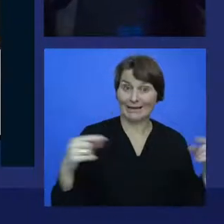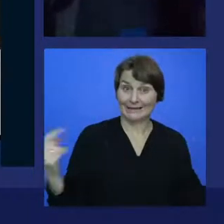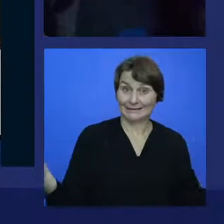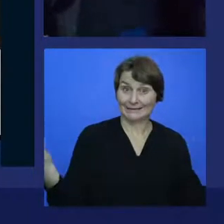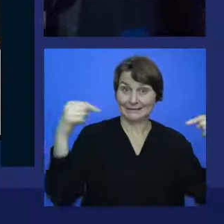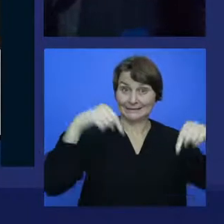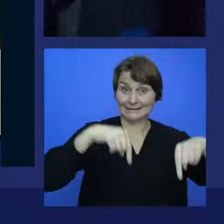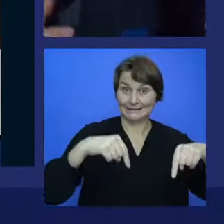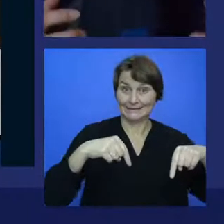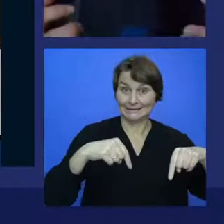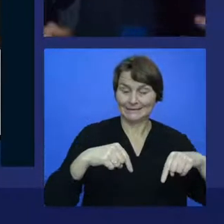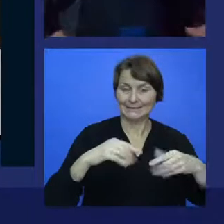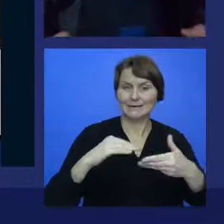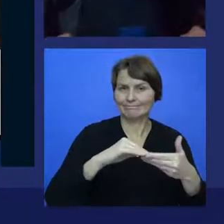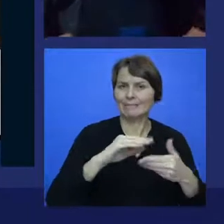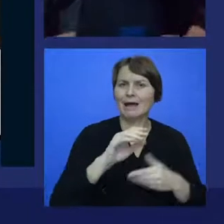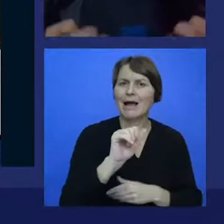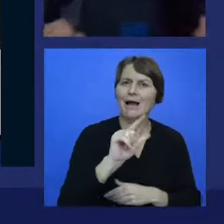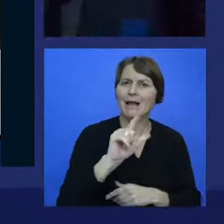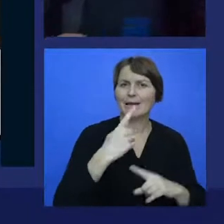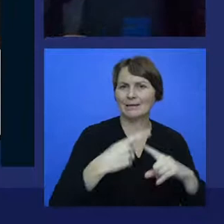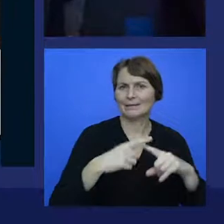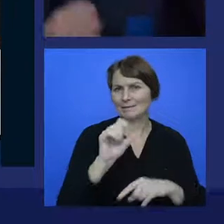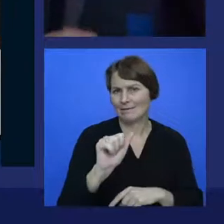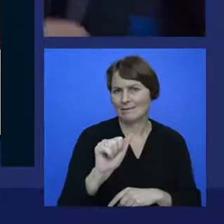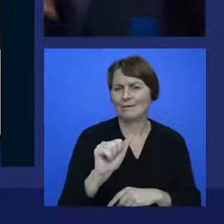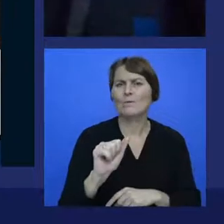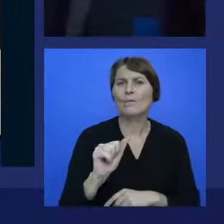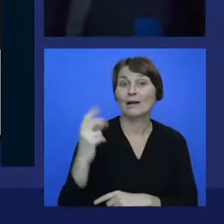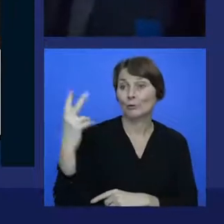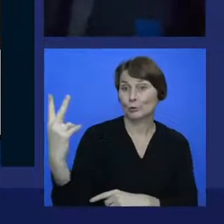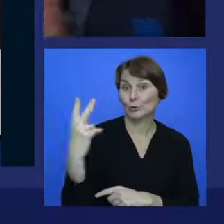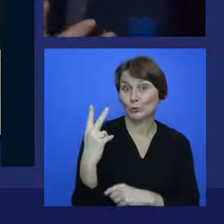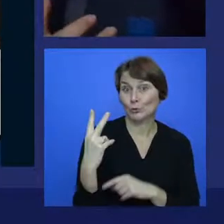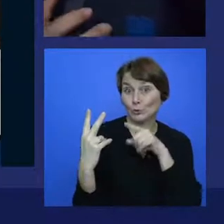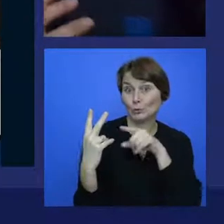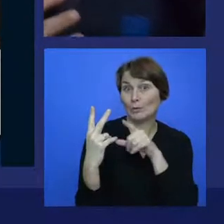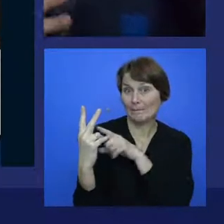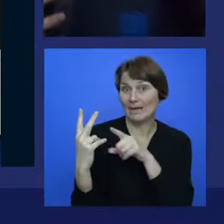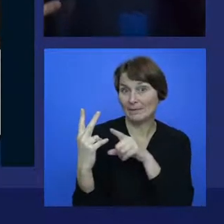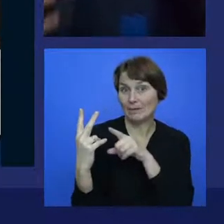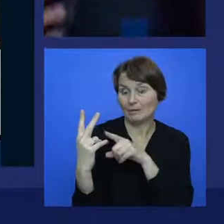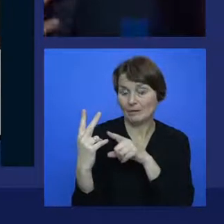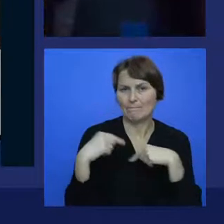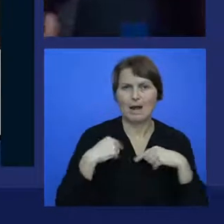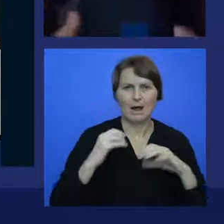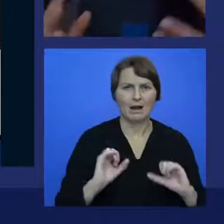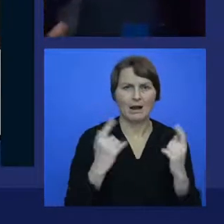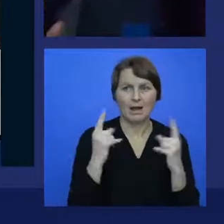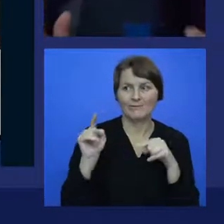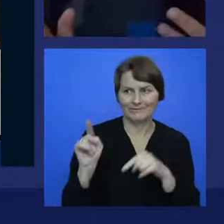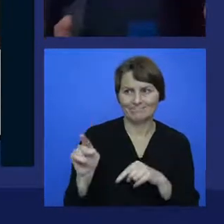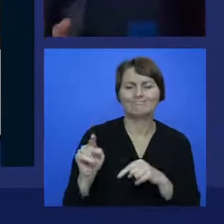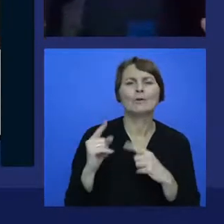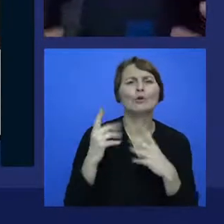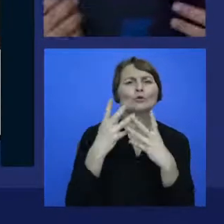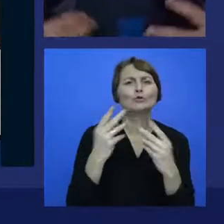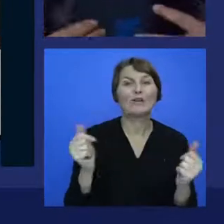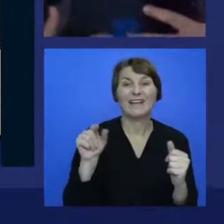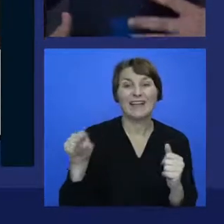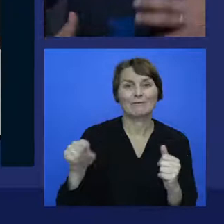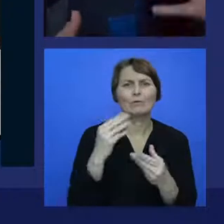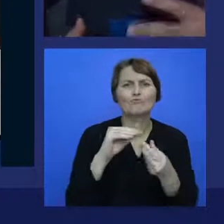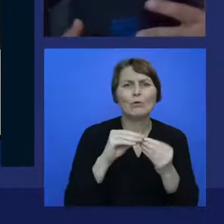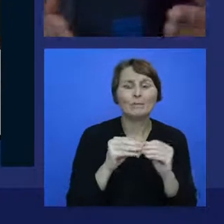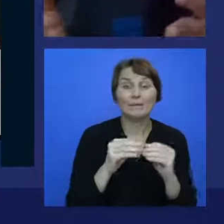two people in my life that needed solutions, very similar to what Anthony was talking about. Like, there was a problem that needed to be solved.